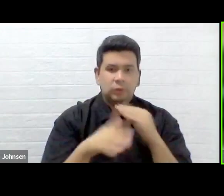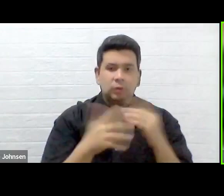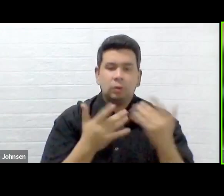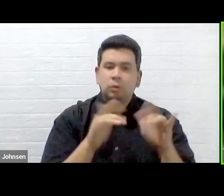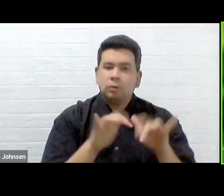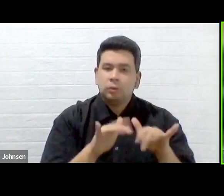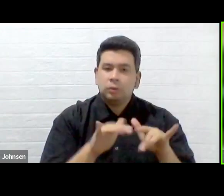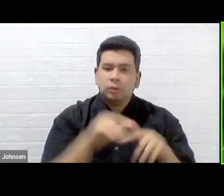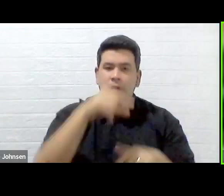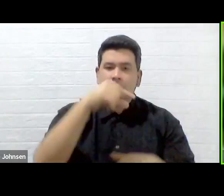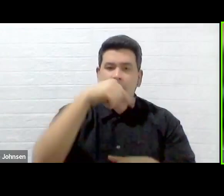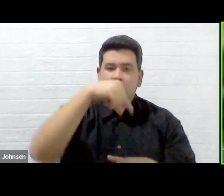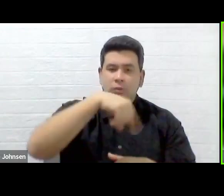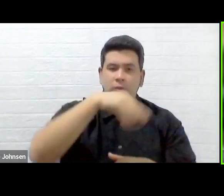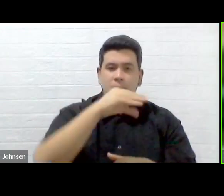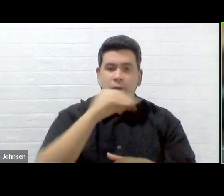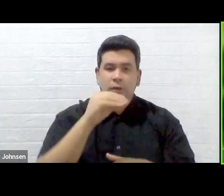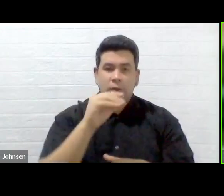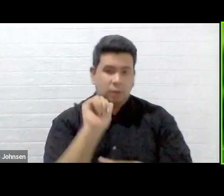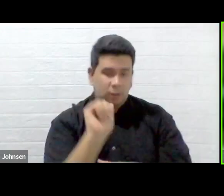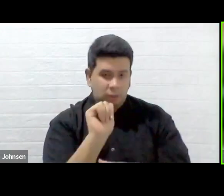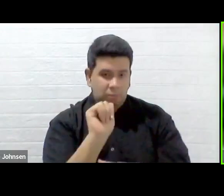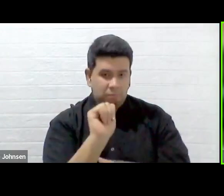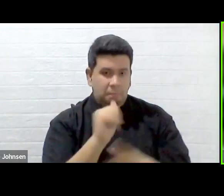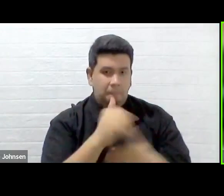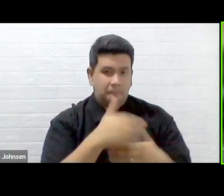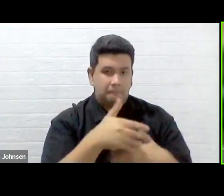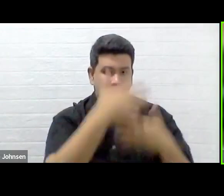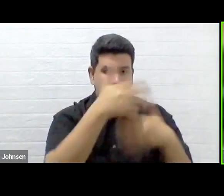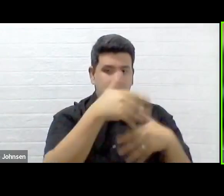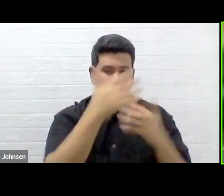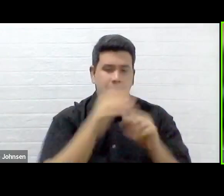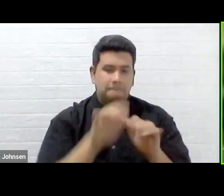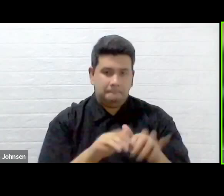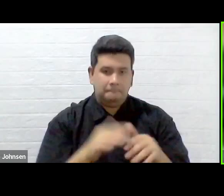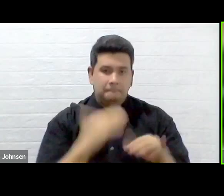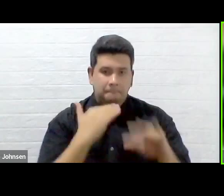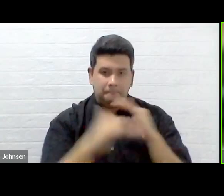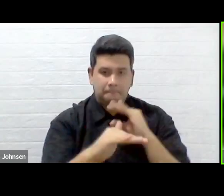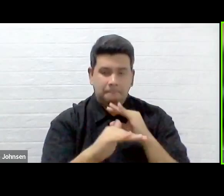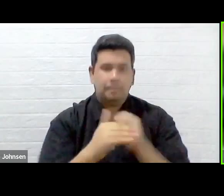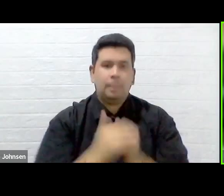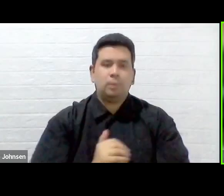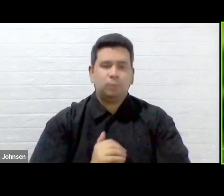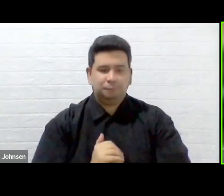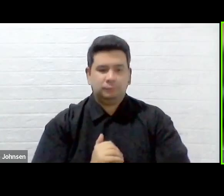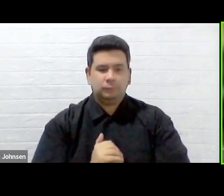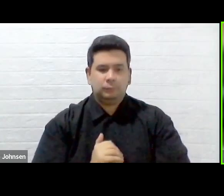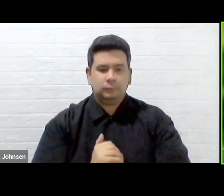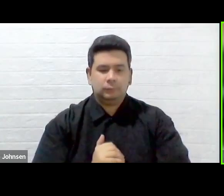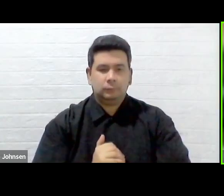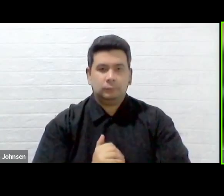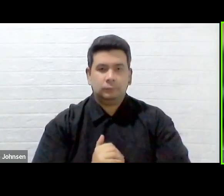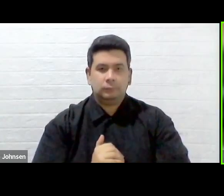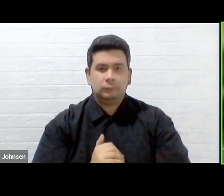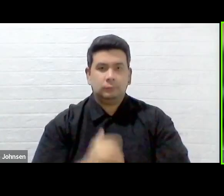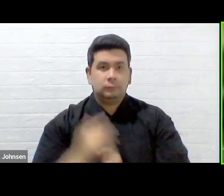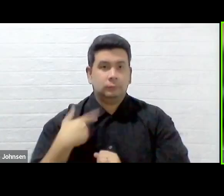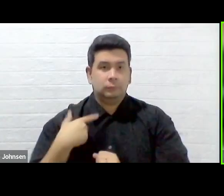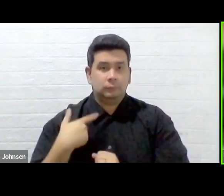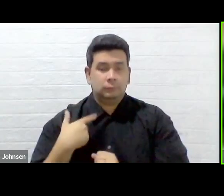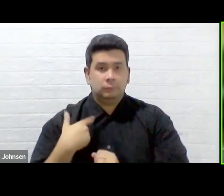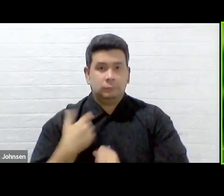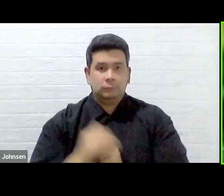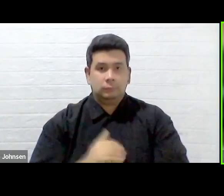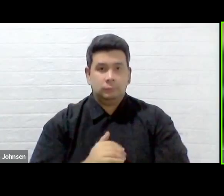may type in his or his answer also or wait for the moderator to call him or her to answer. We are also streamed